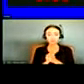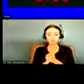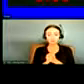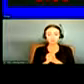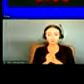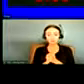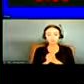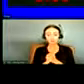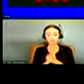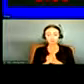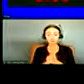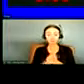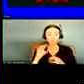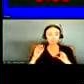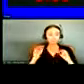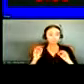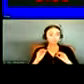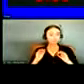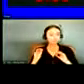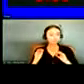I don't see or hear any no votes.